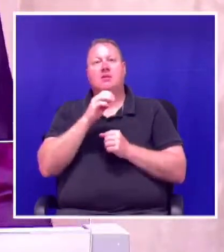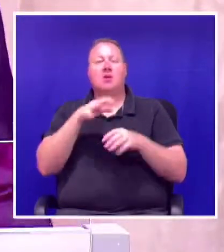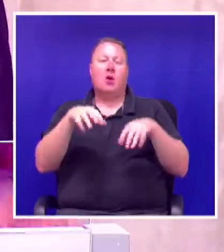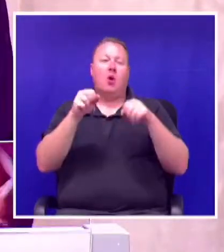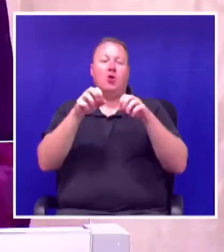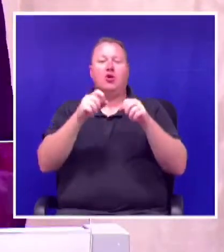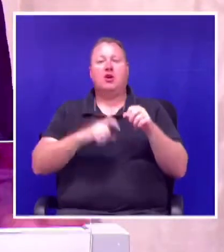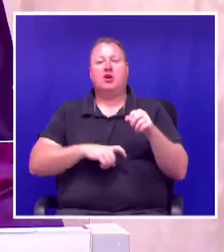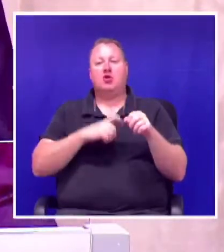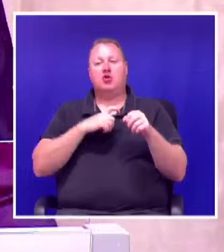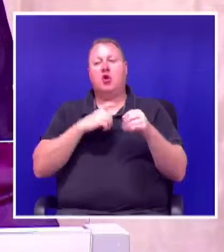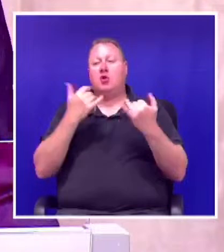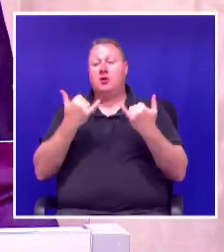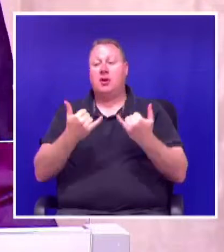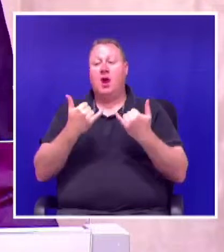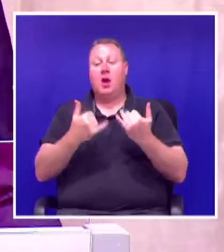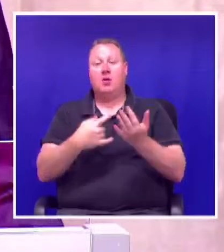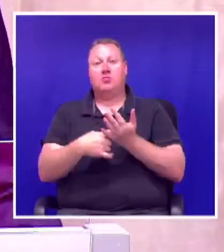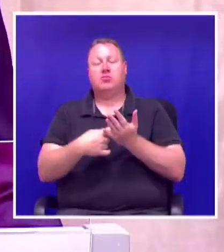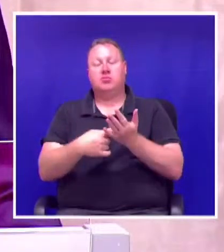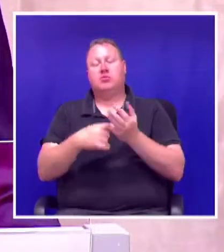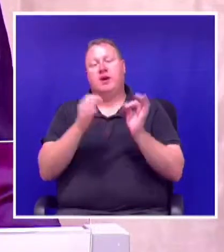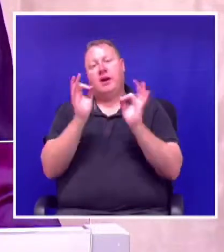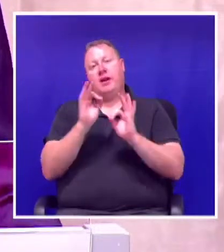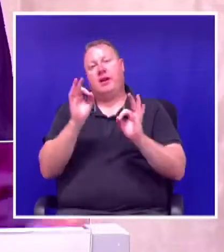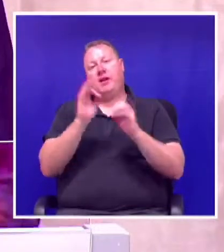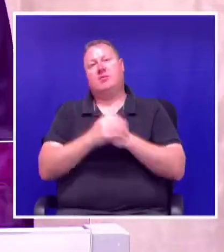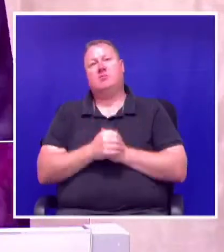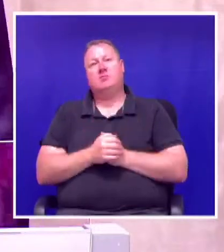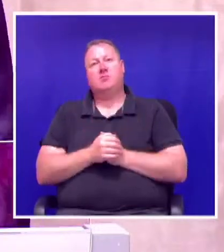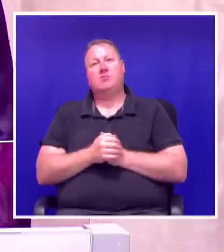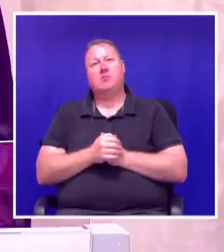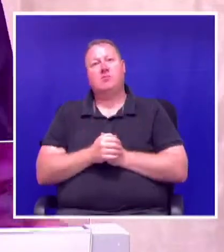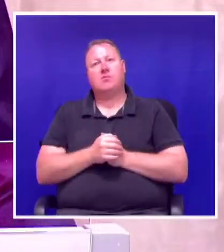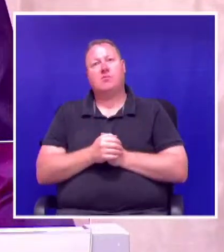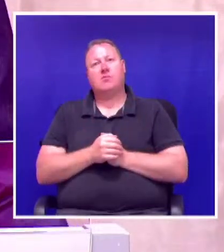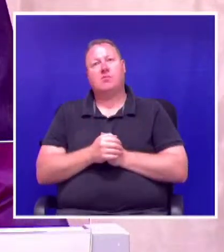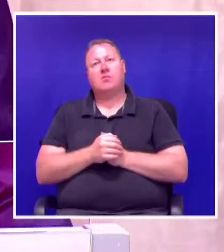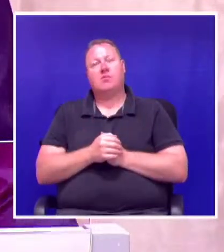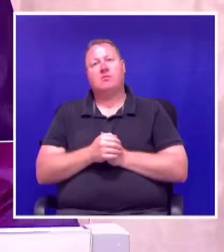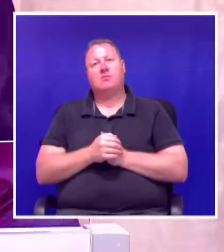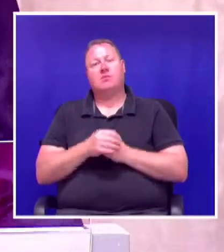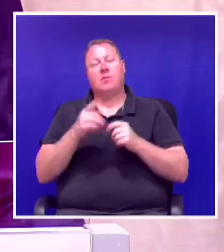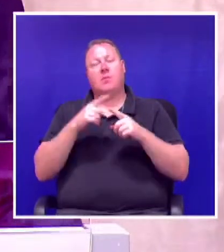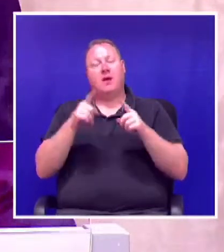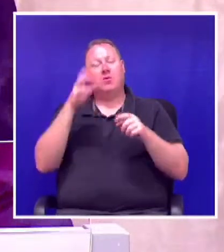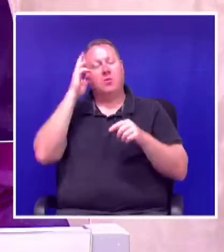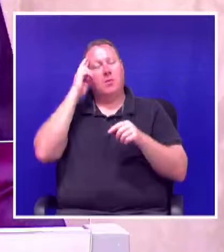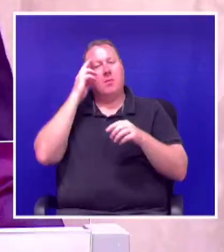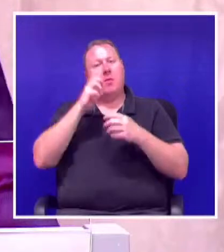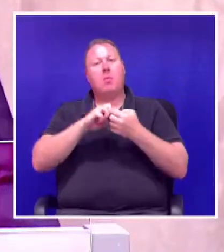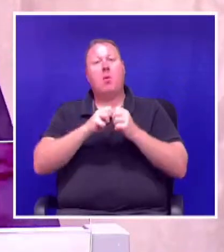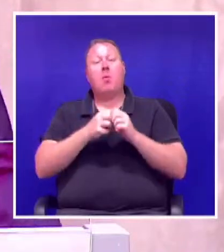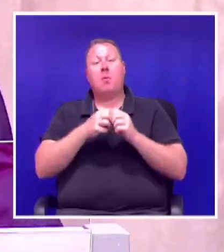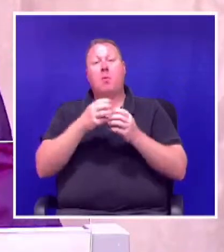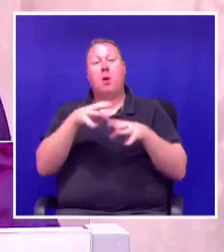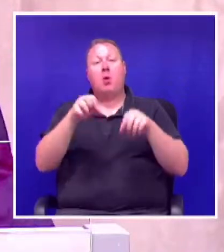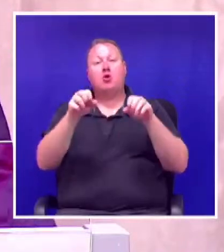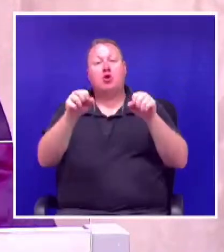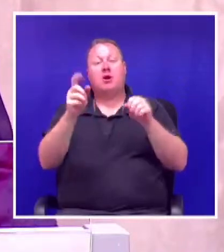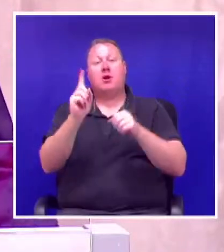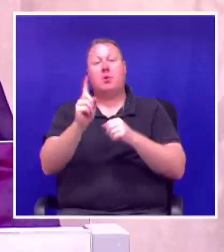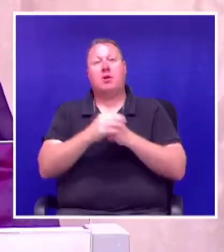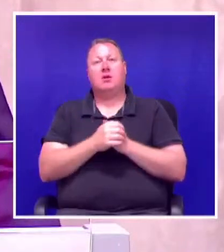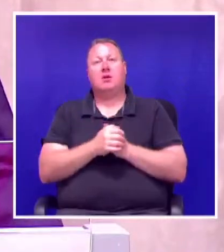shedding as we speak now is nil. But remember, the problem with load shedding is that